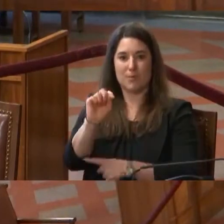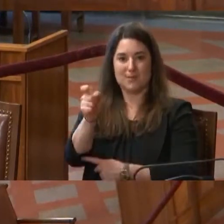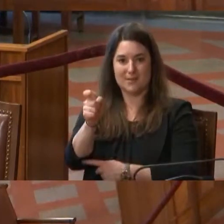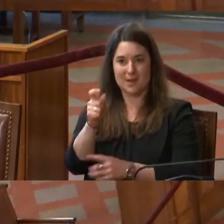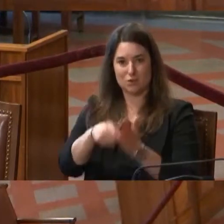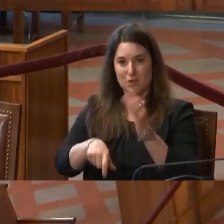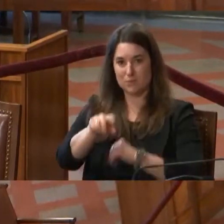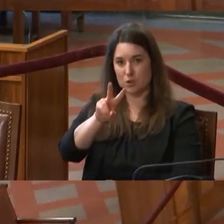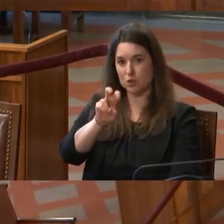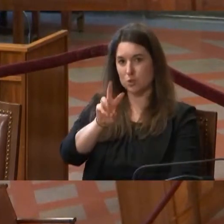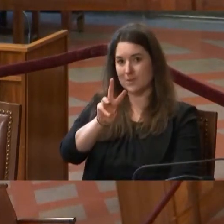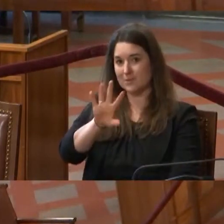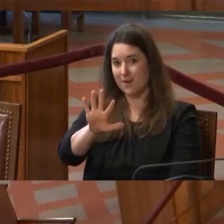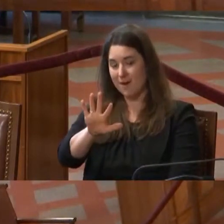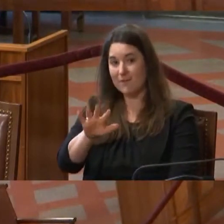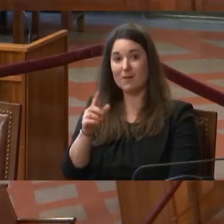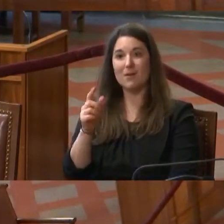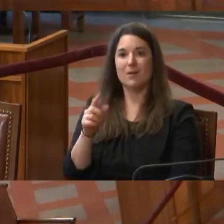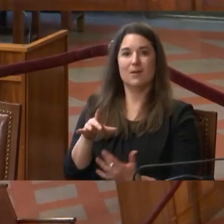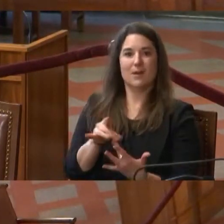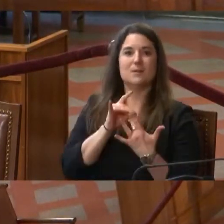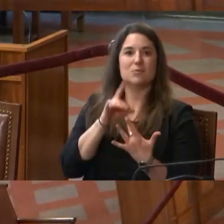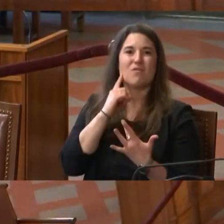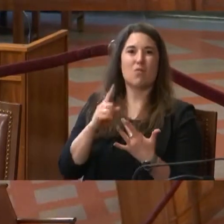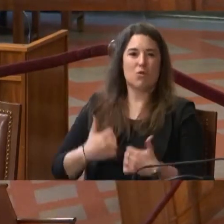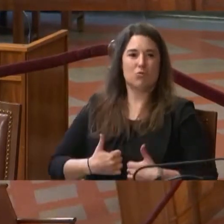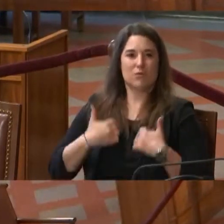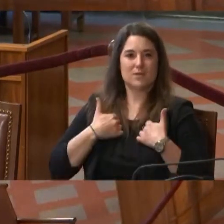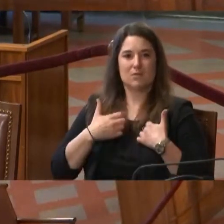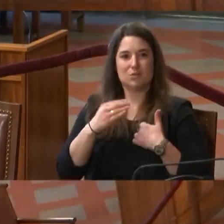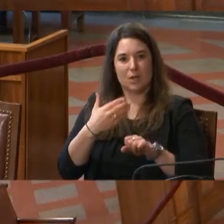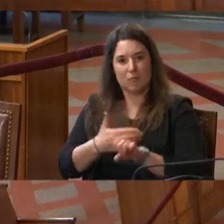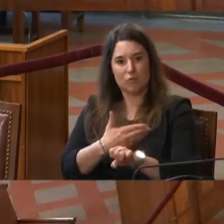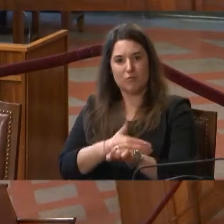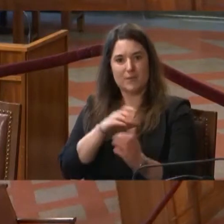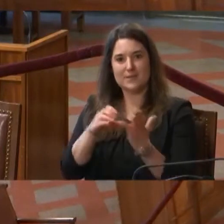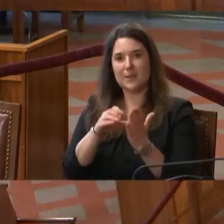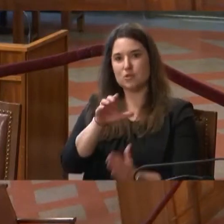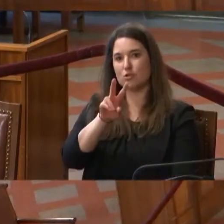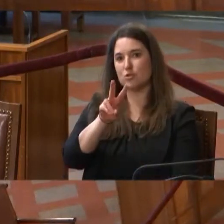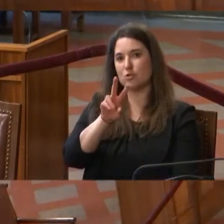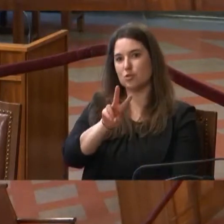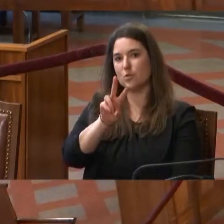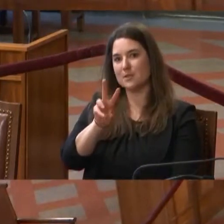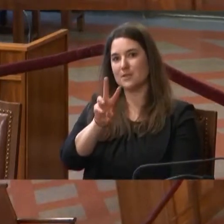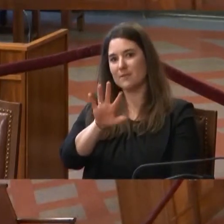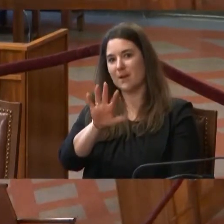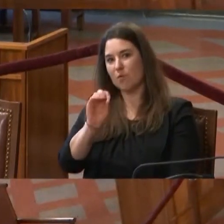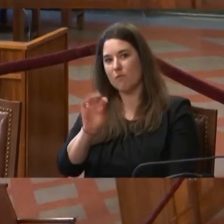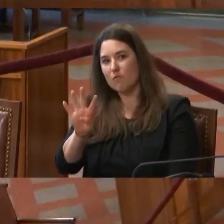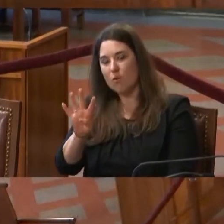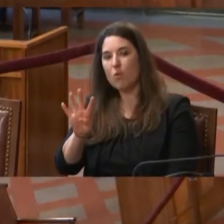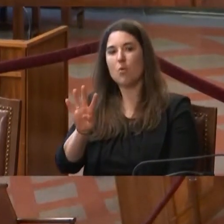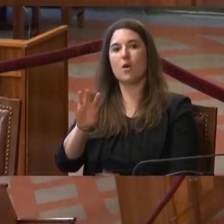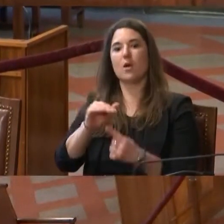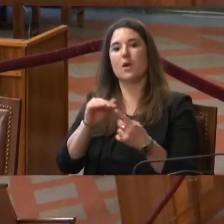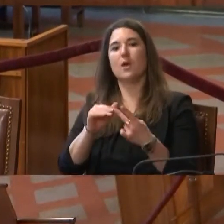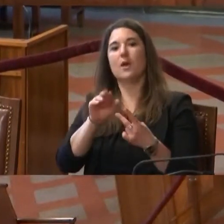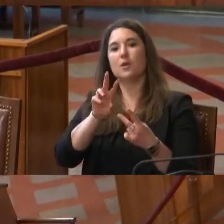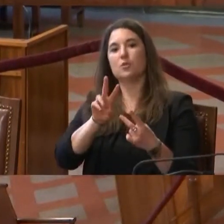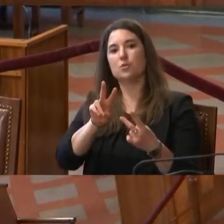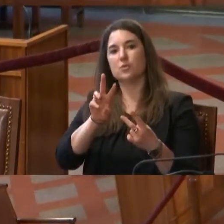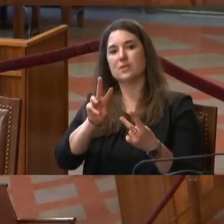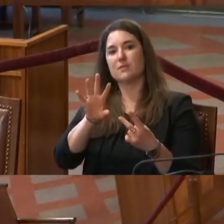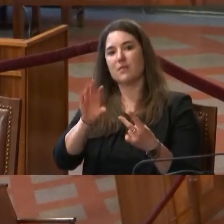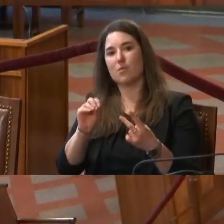Taxes, Chapter 265, Exemptions for Residential Improvement, Section 26504 and